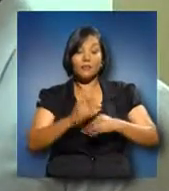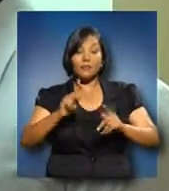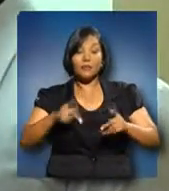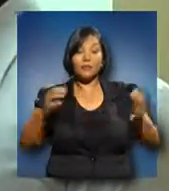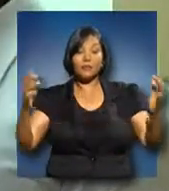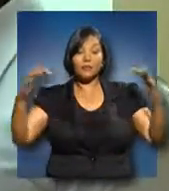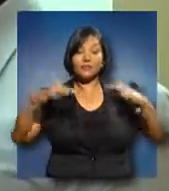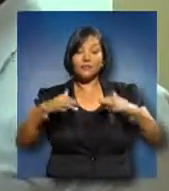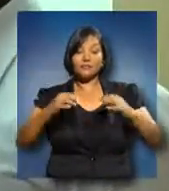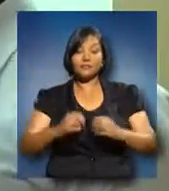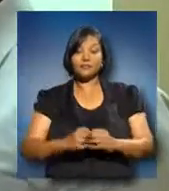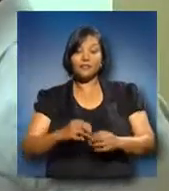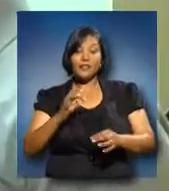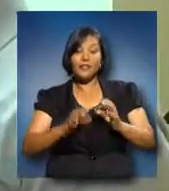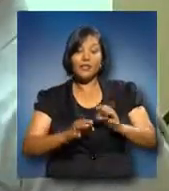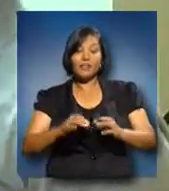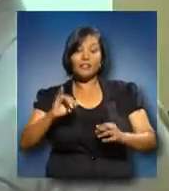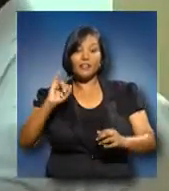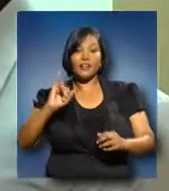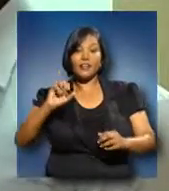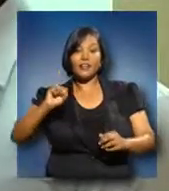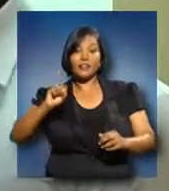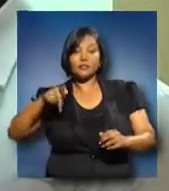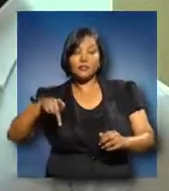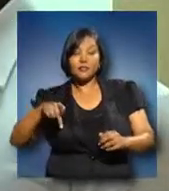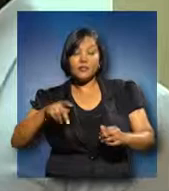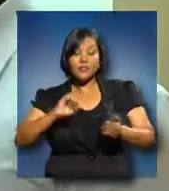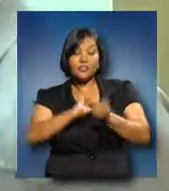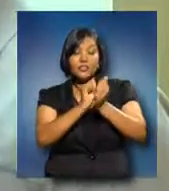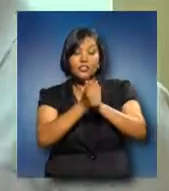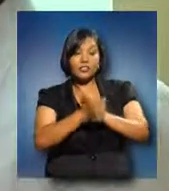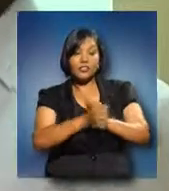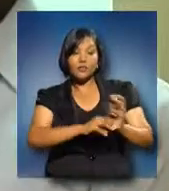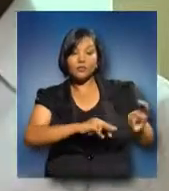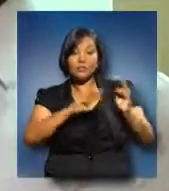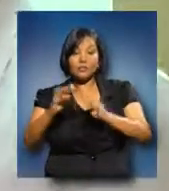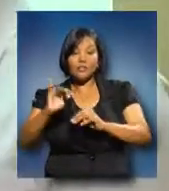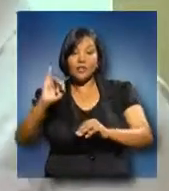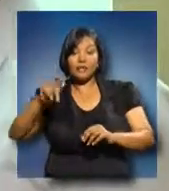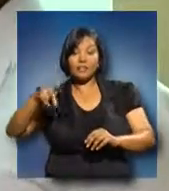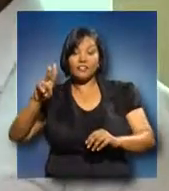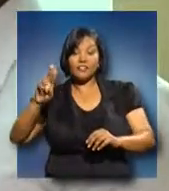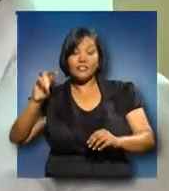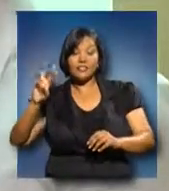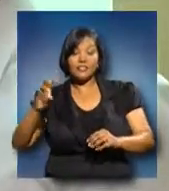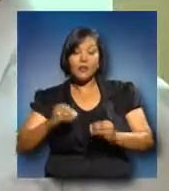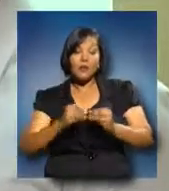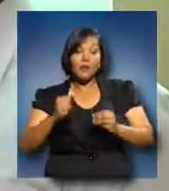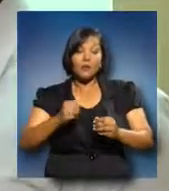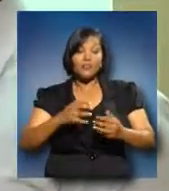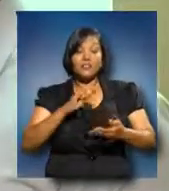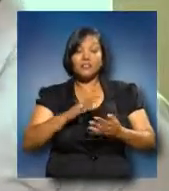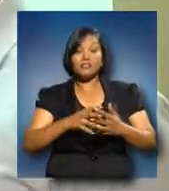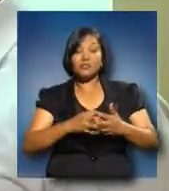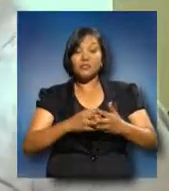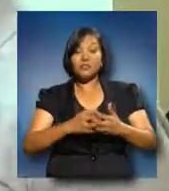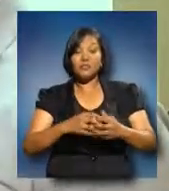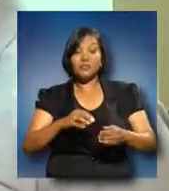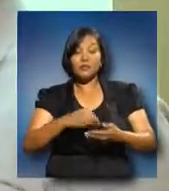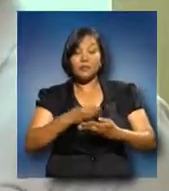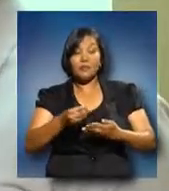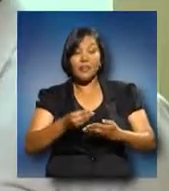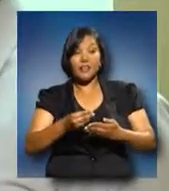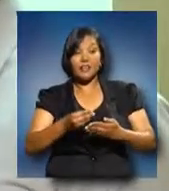attendees. If the ISP decides to change to IPv6, most of the devices bought or sold in the past 4 or 5 years are